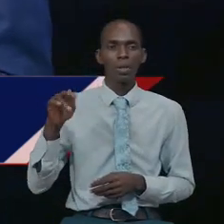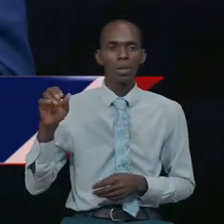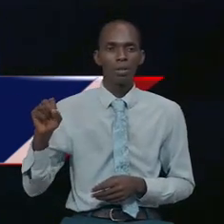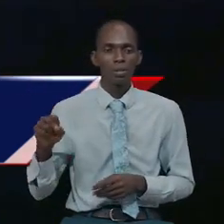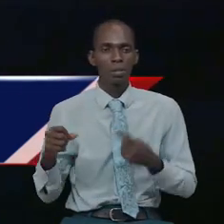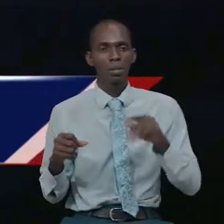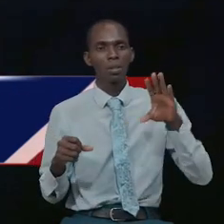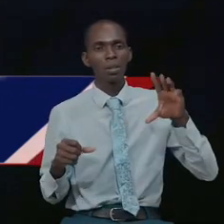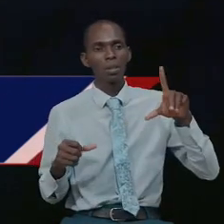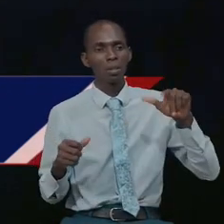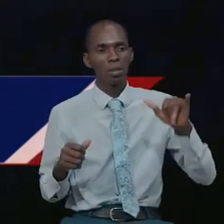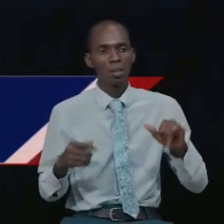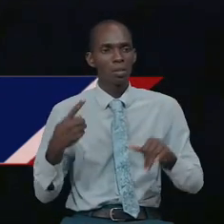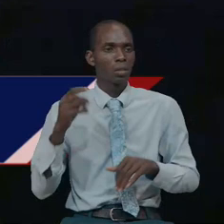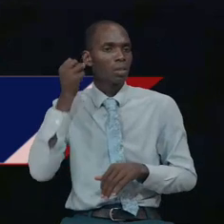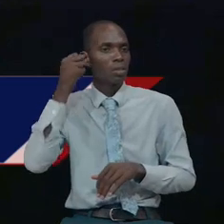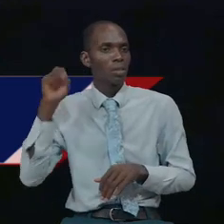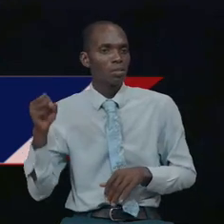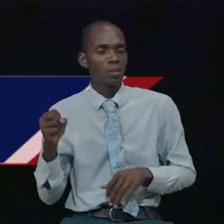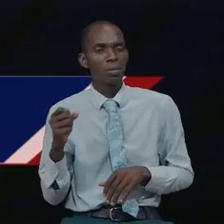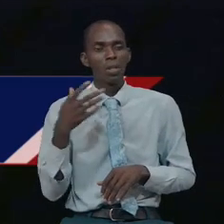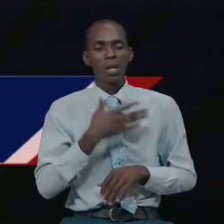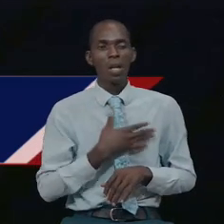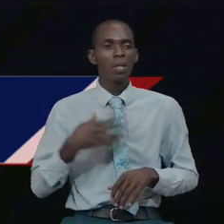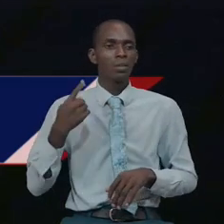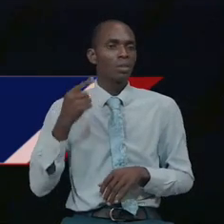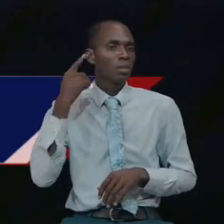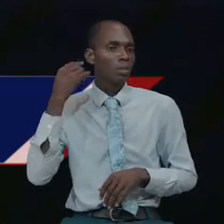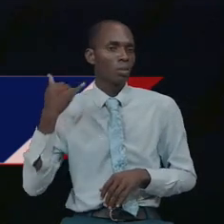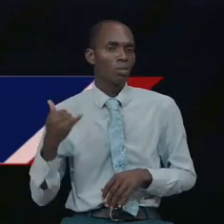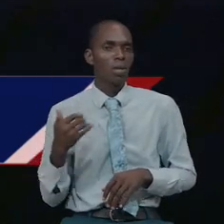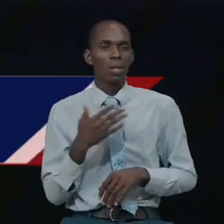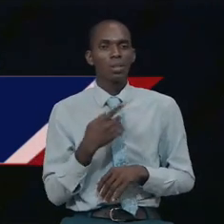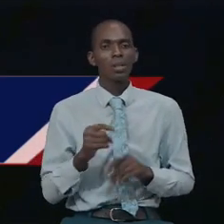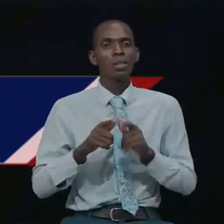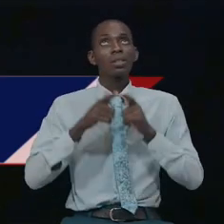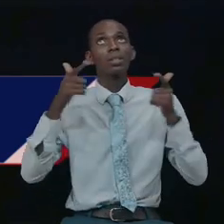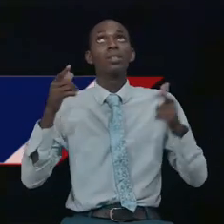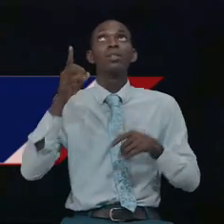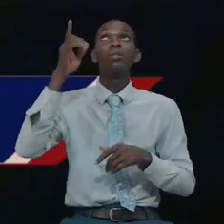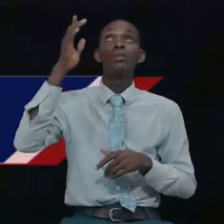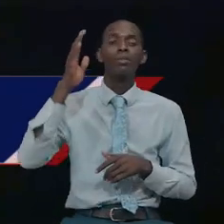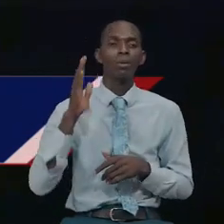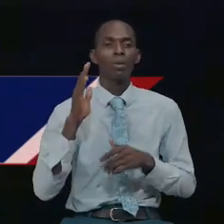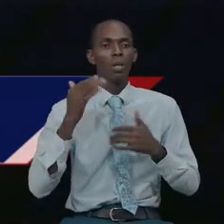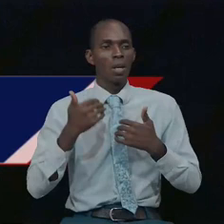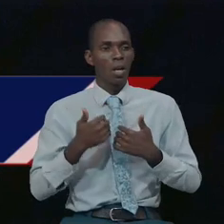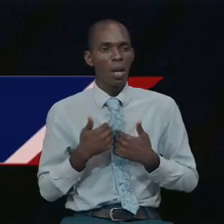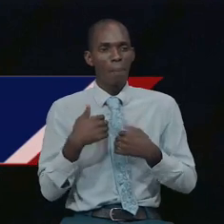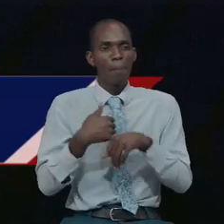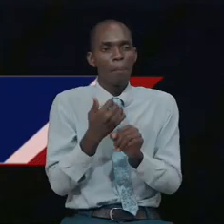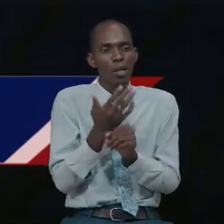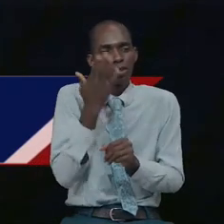brass, the clay, the silver, and the gold, the great God has